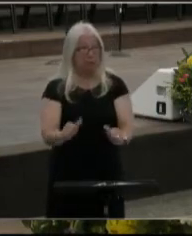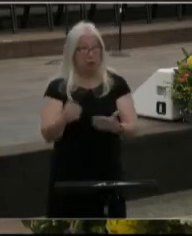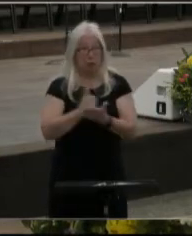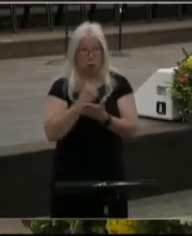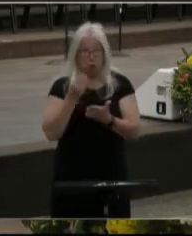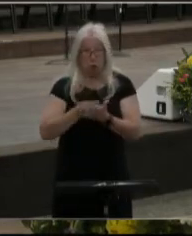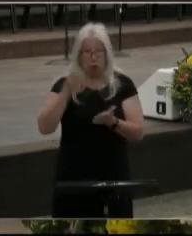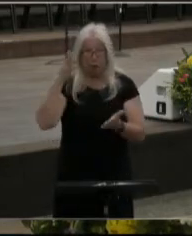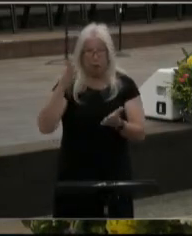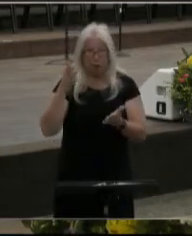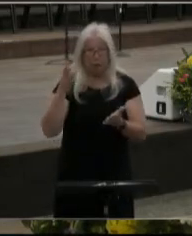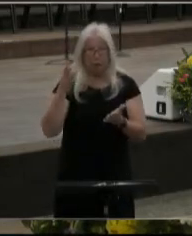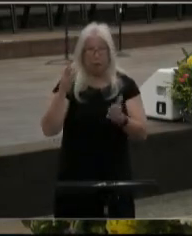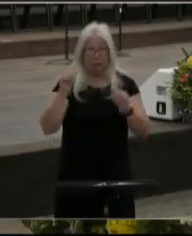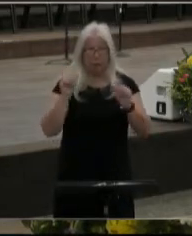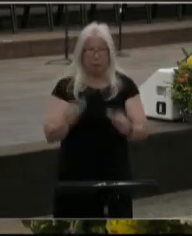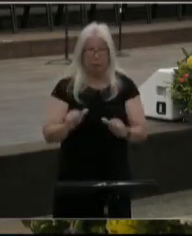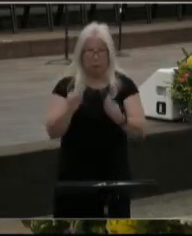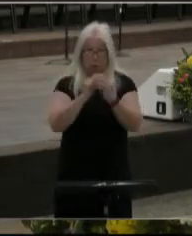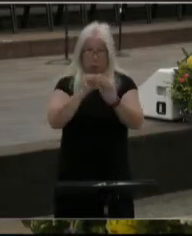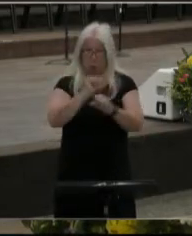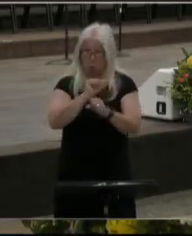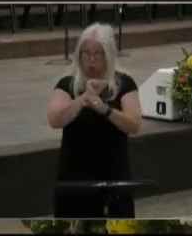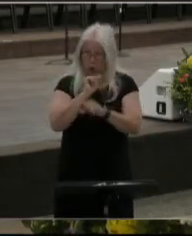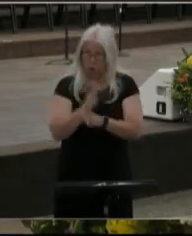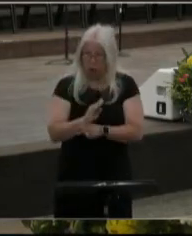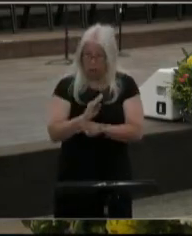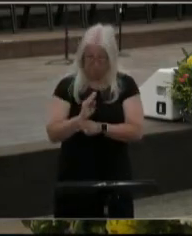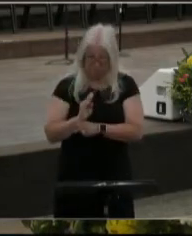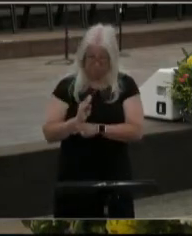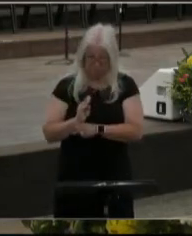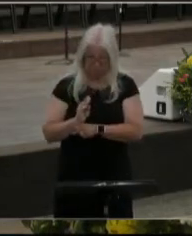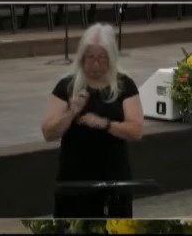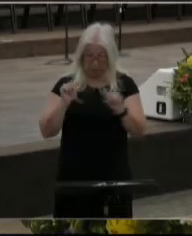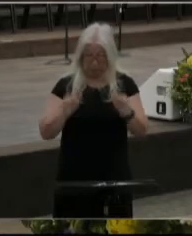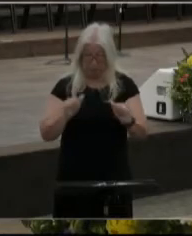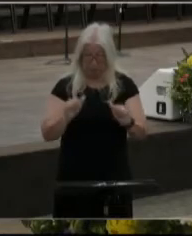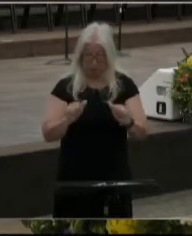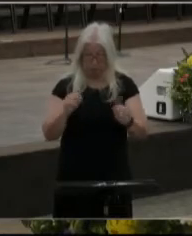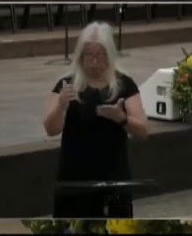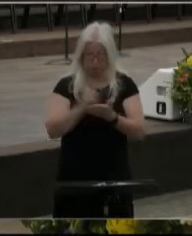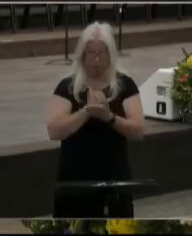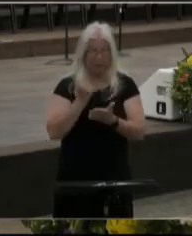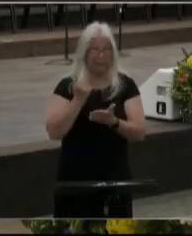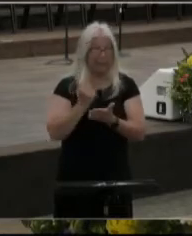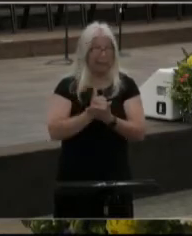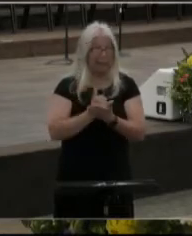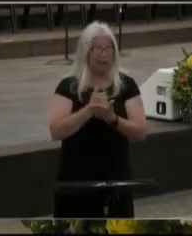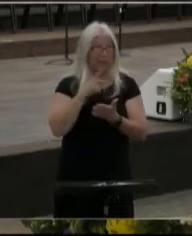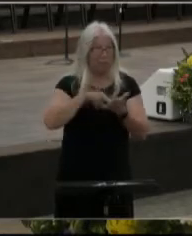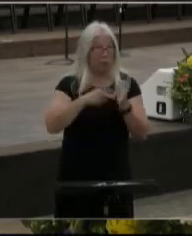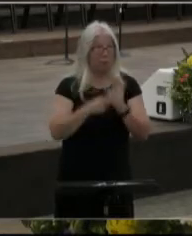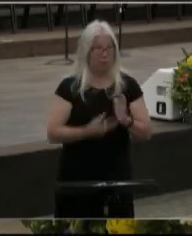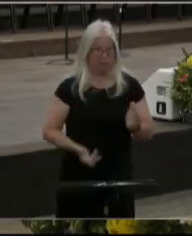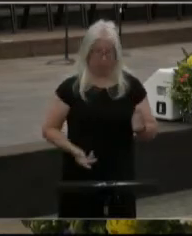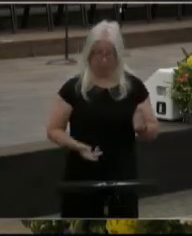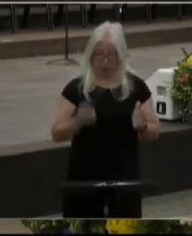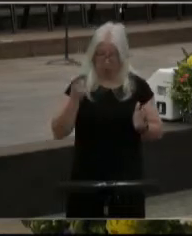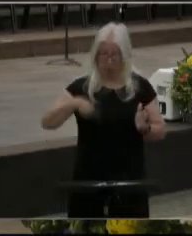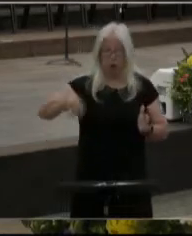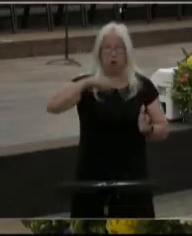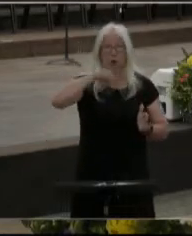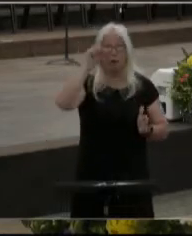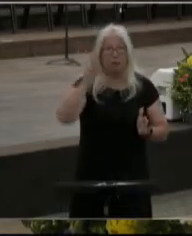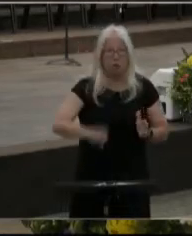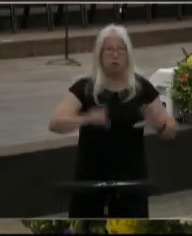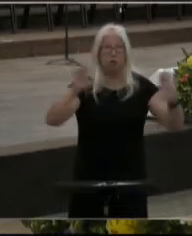earn wealth. God has given you the ability to work a job. God has given you the ability to get gain for a purpose. And what you and I